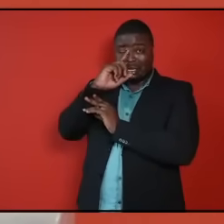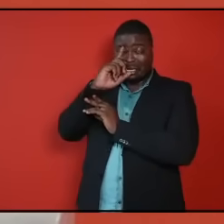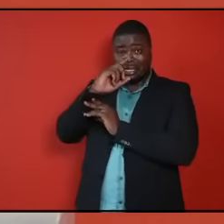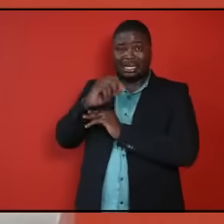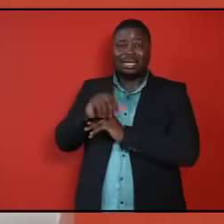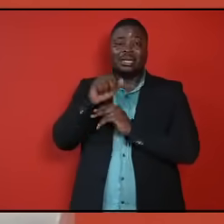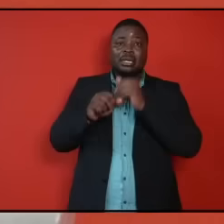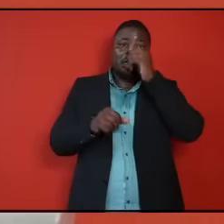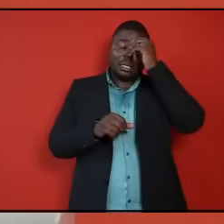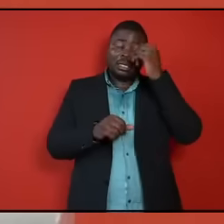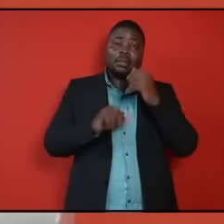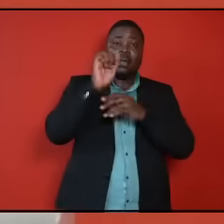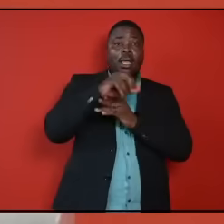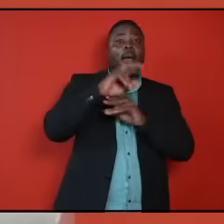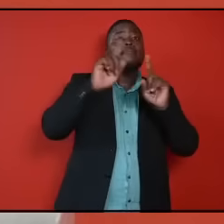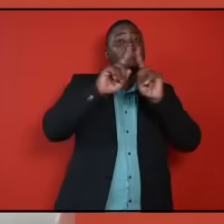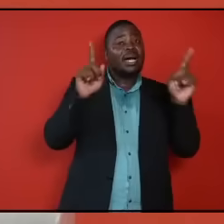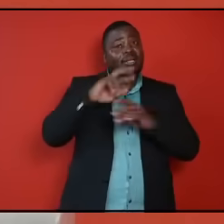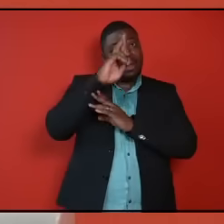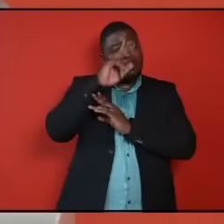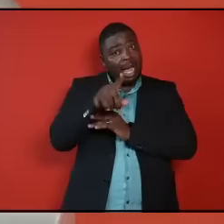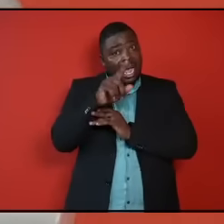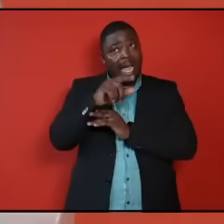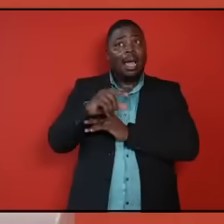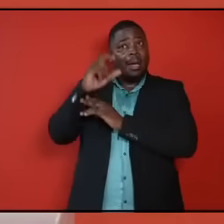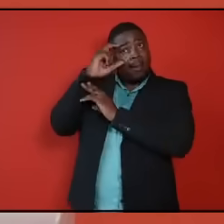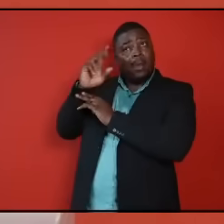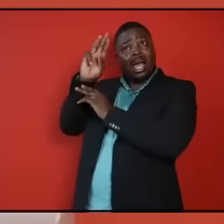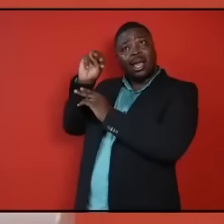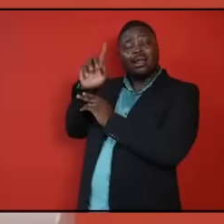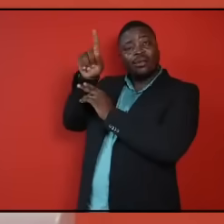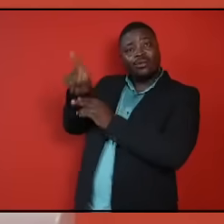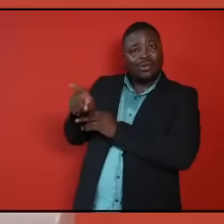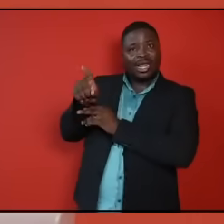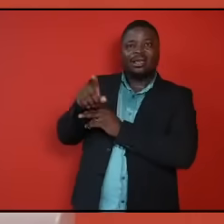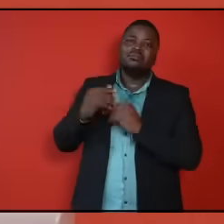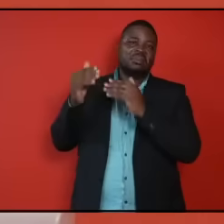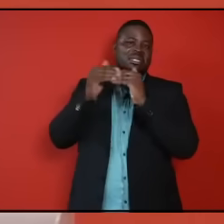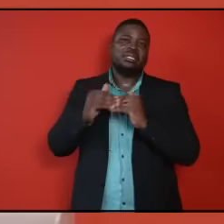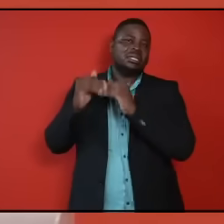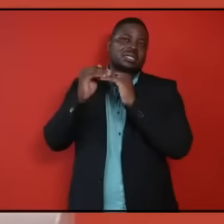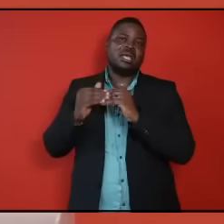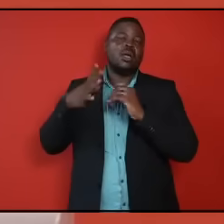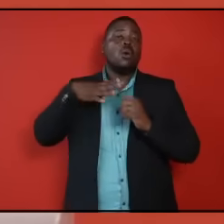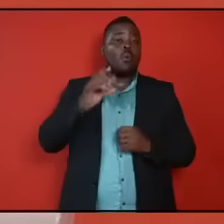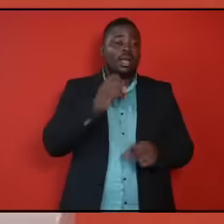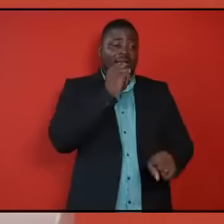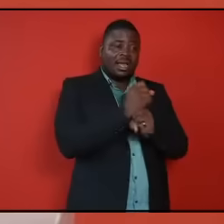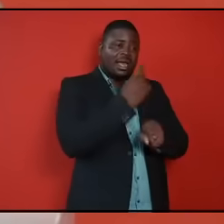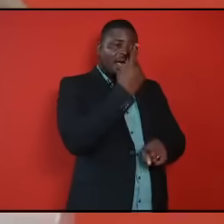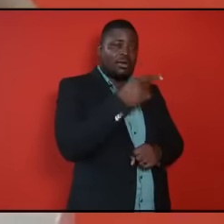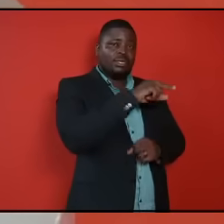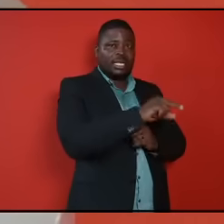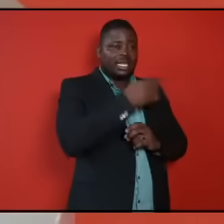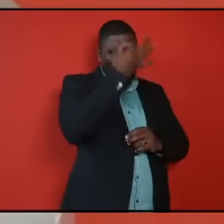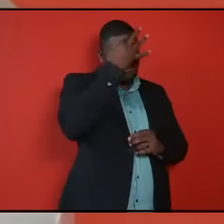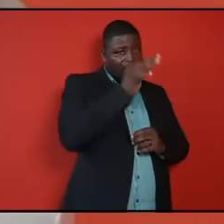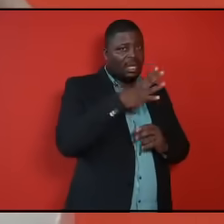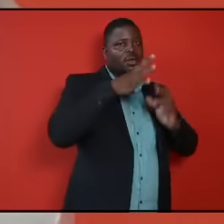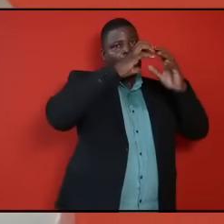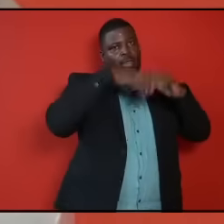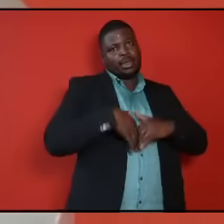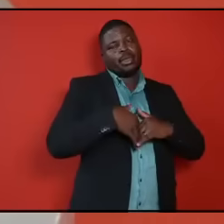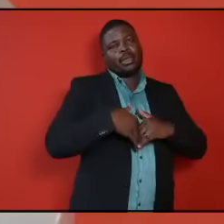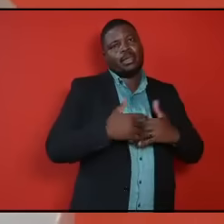doesn't care anyway. He wants the Gauteng government to collapse so that he can say once more, I